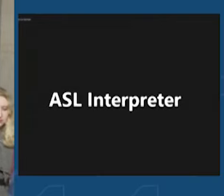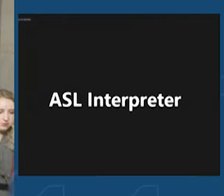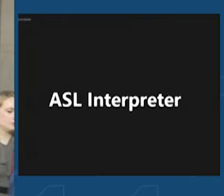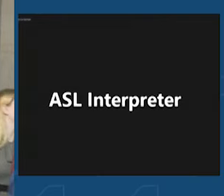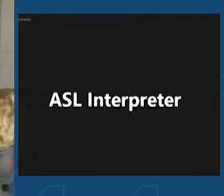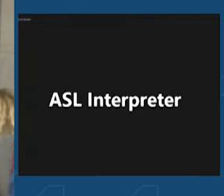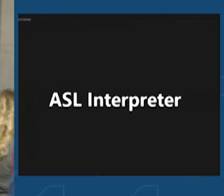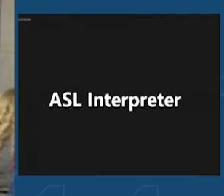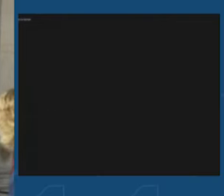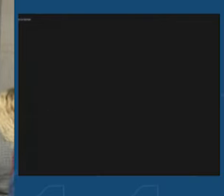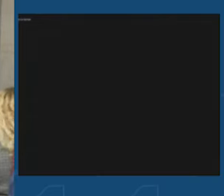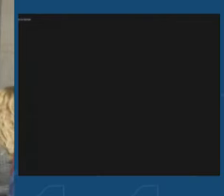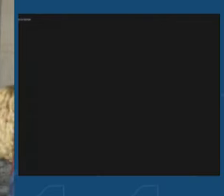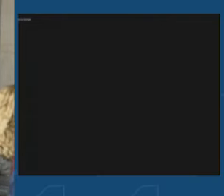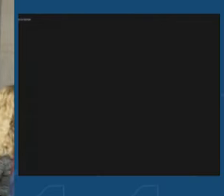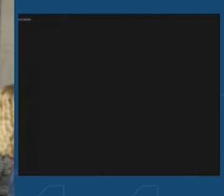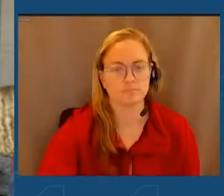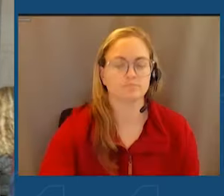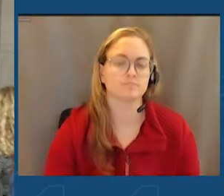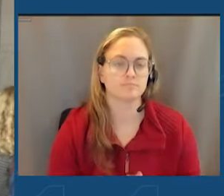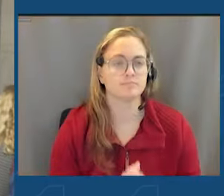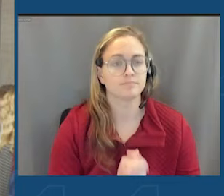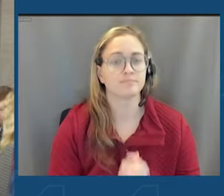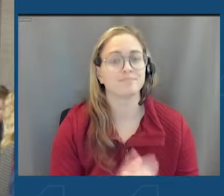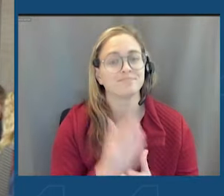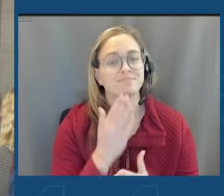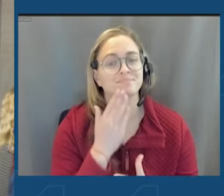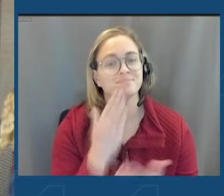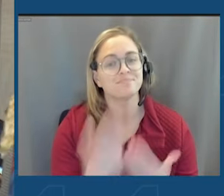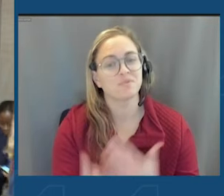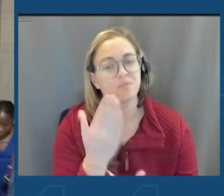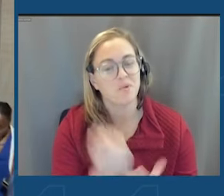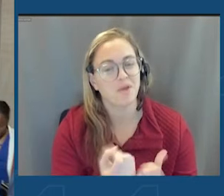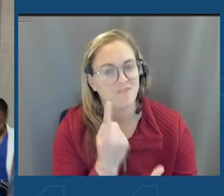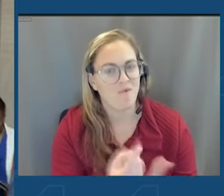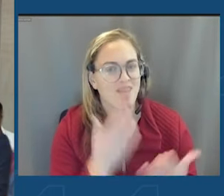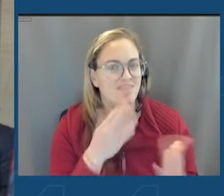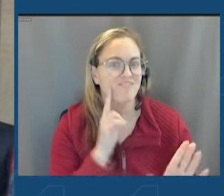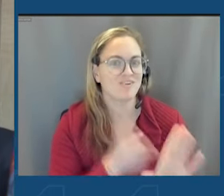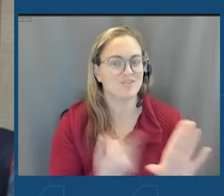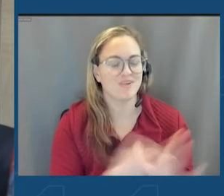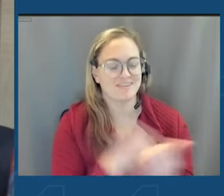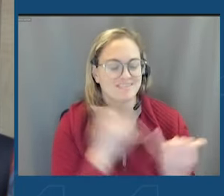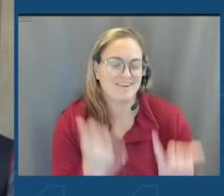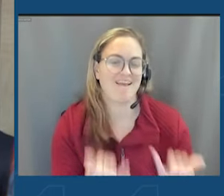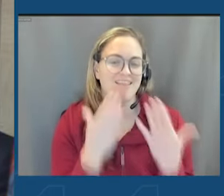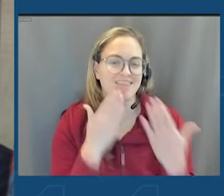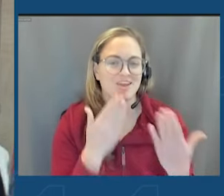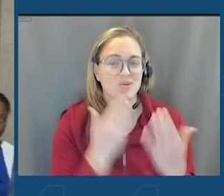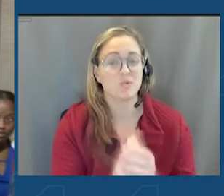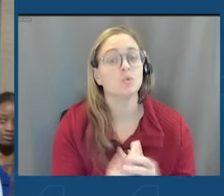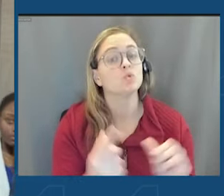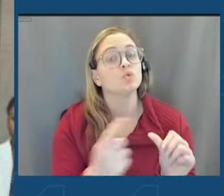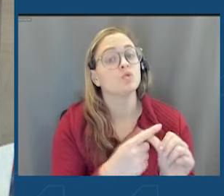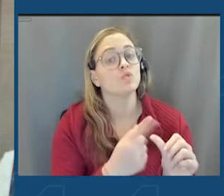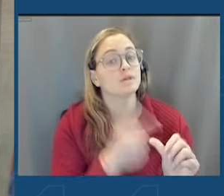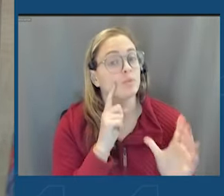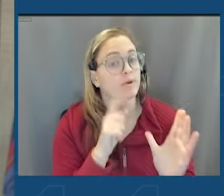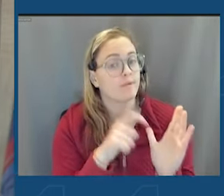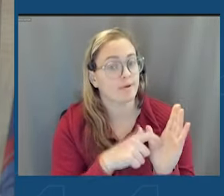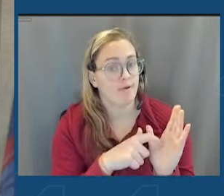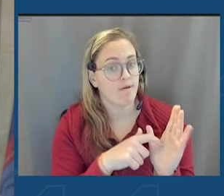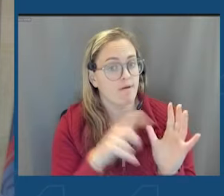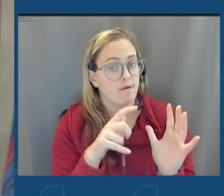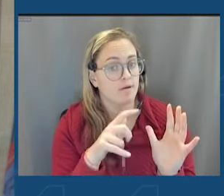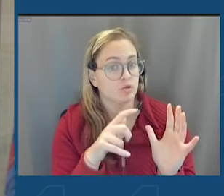morning, everyone. Thank you for joining us today. Thank you. First of all, I want to acknowledge the presence of